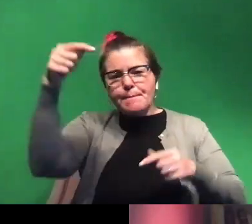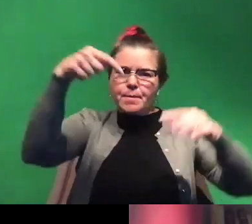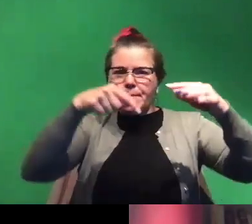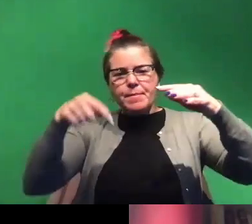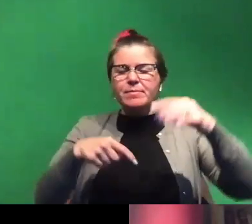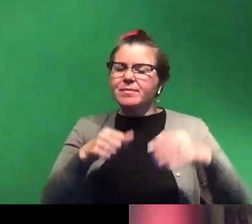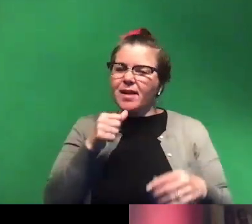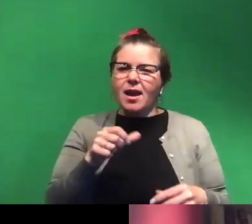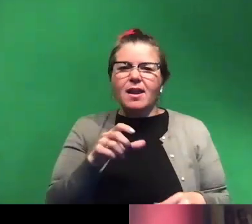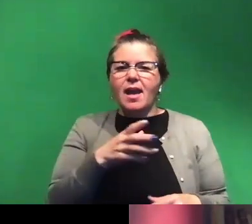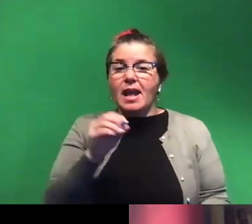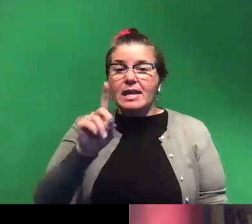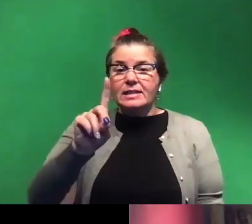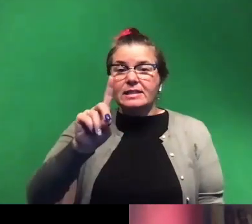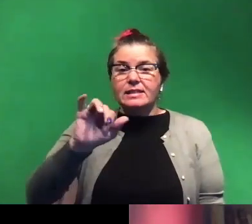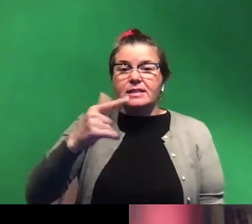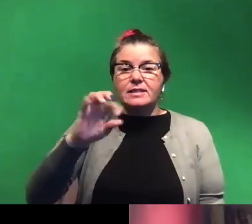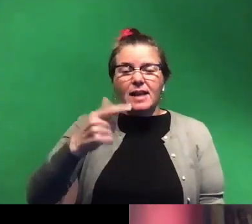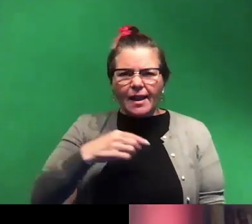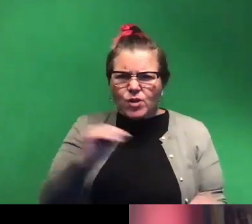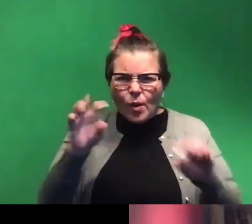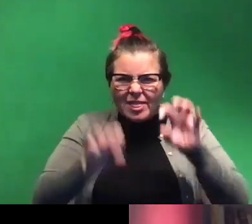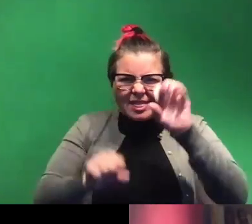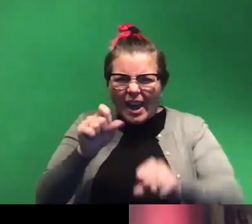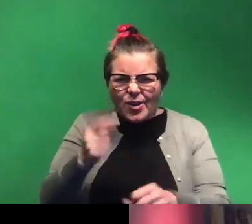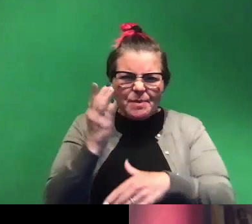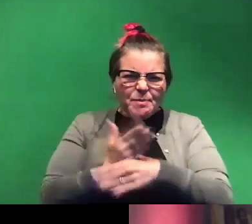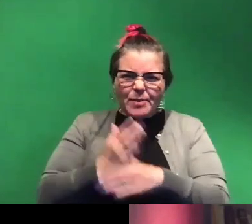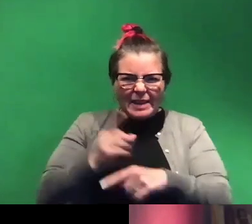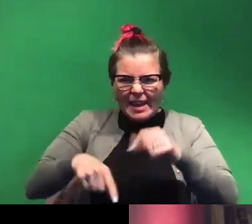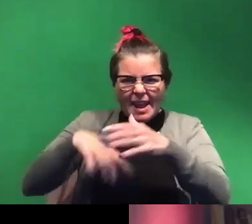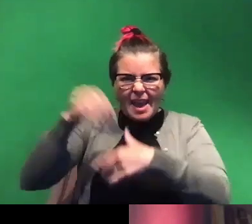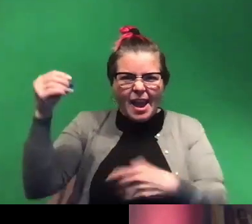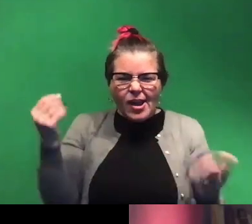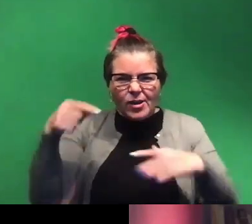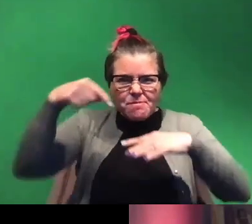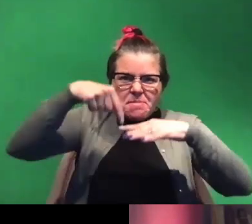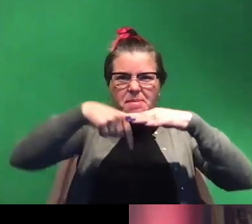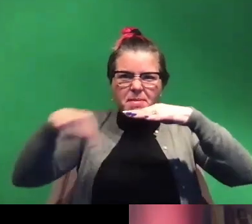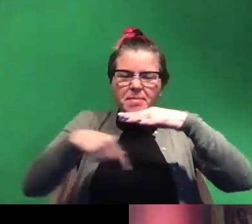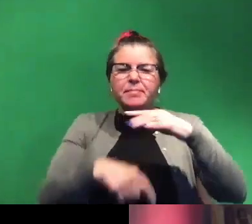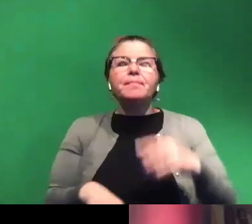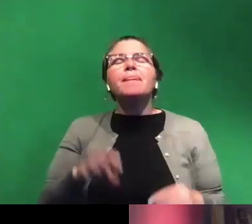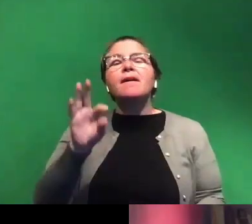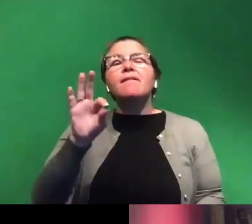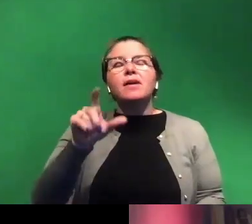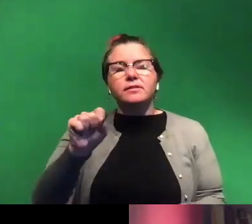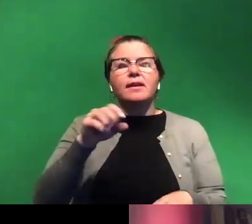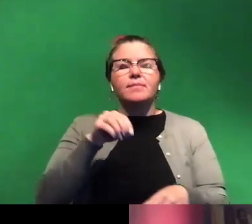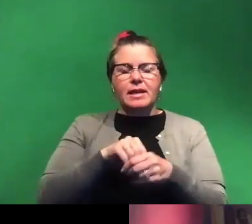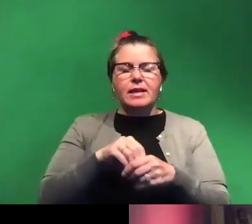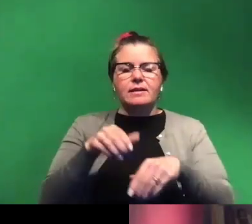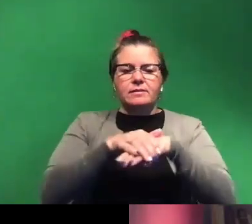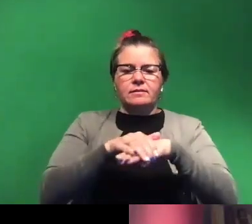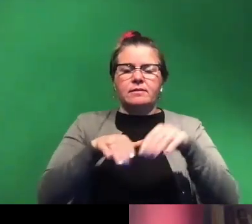cartoon, there's no ladder. They can't get back out. That part always bothers me. Oh, no. Yeah, usually fossils, they need to be in strata that have